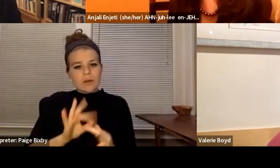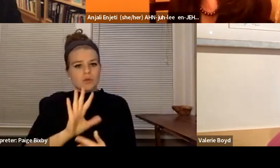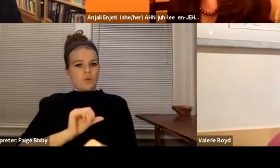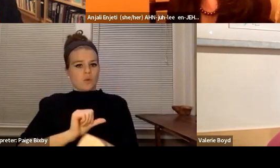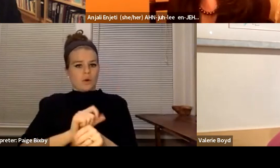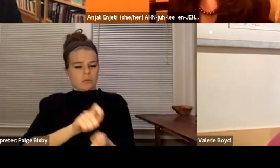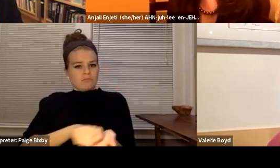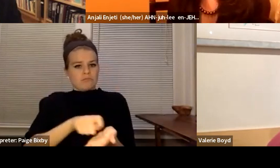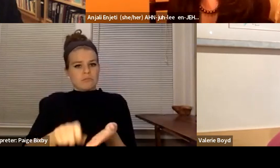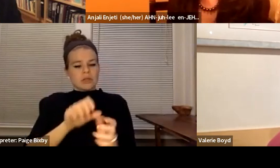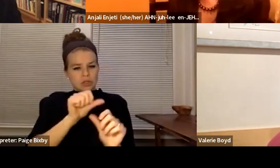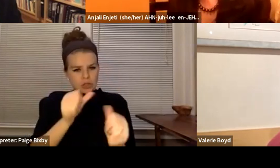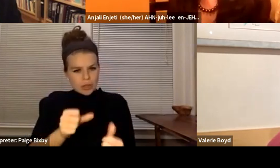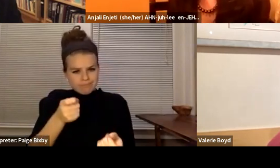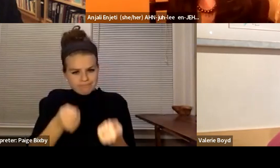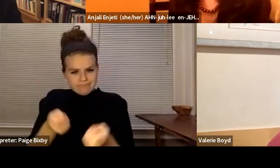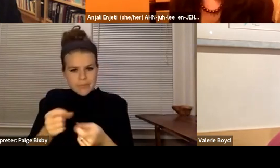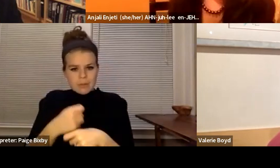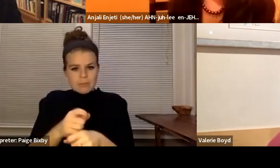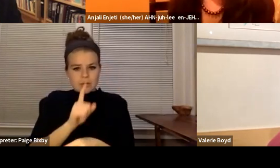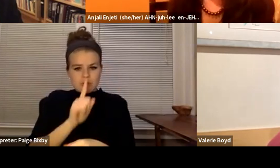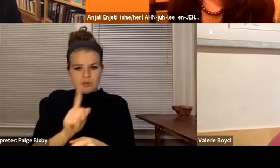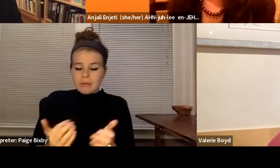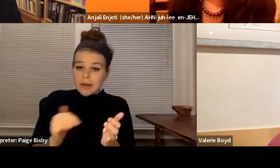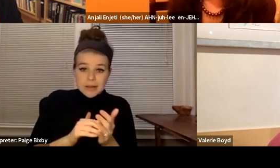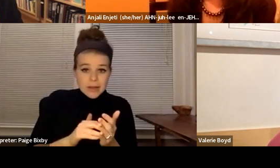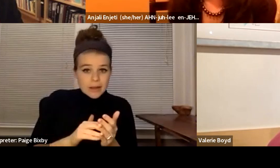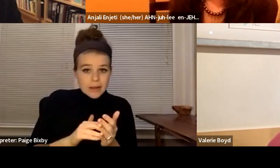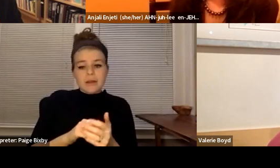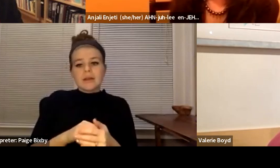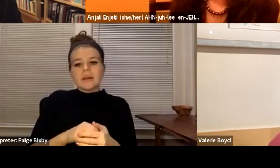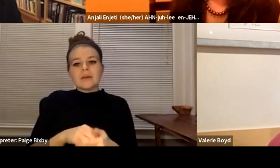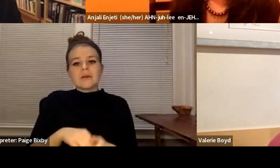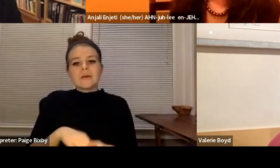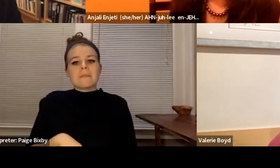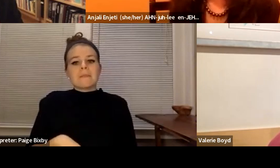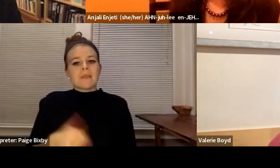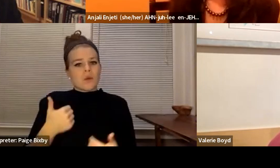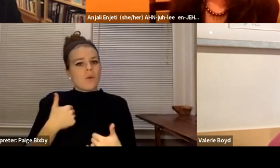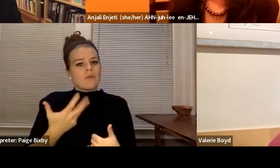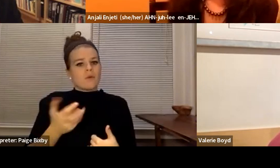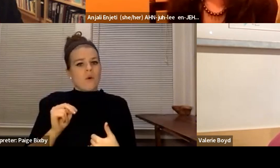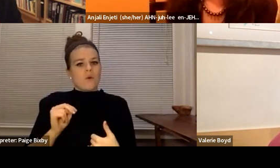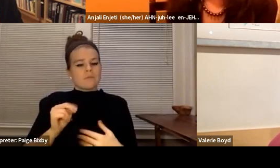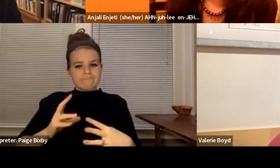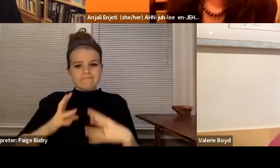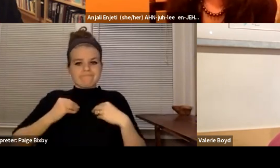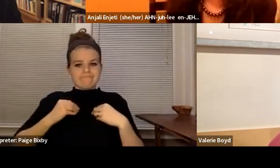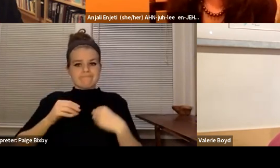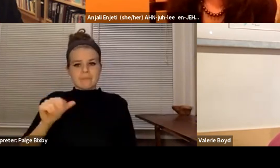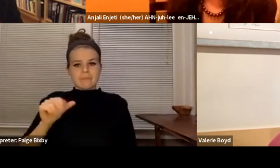shaping it and making sure that it, again, that you have some agency in that, in the publication